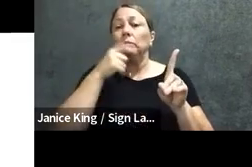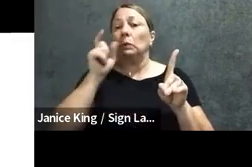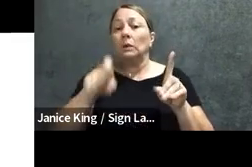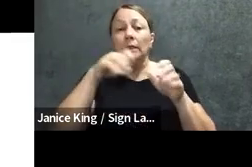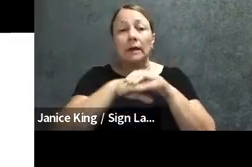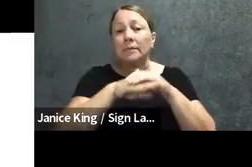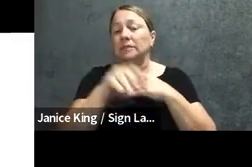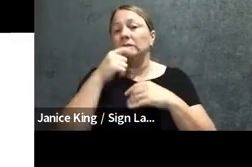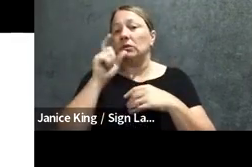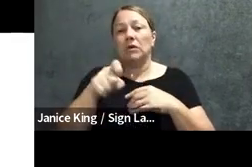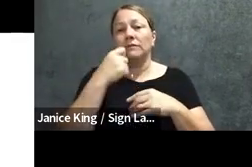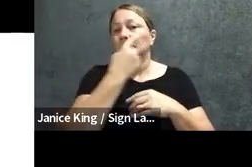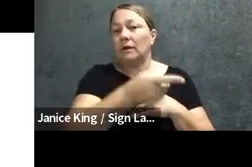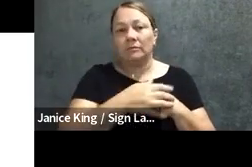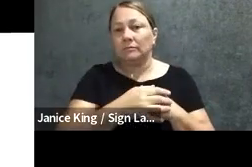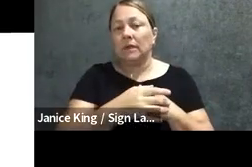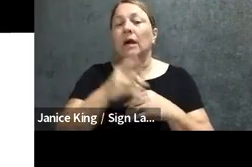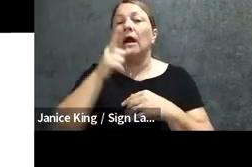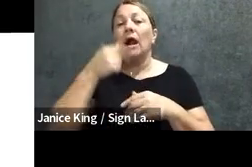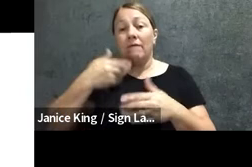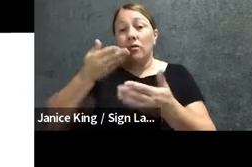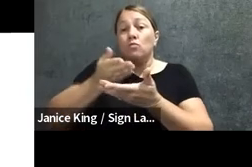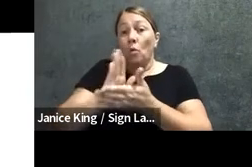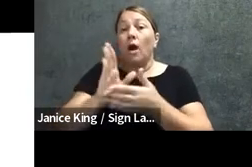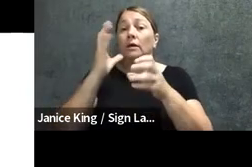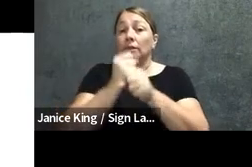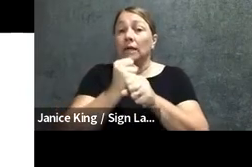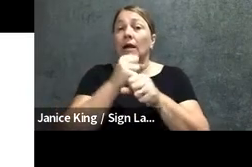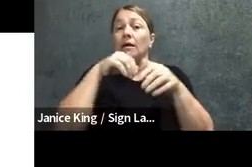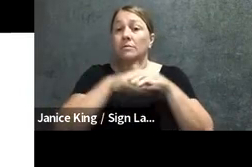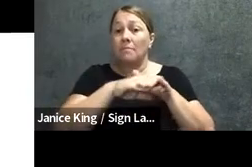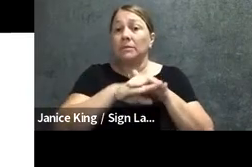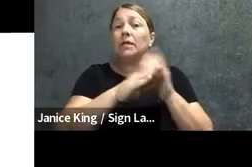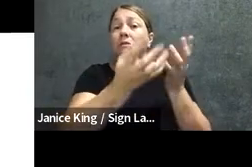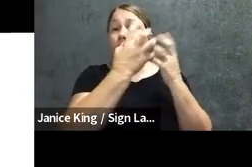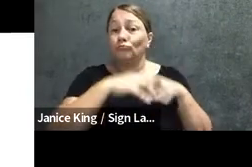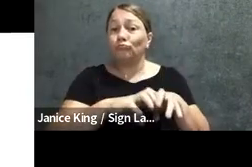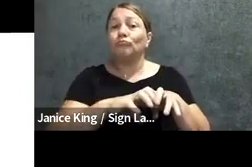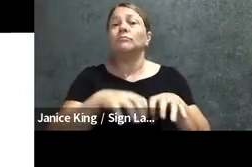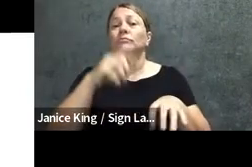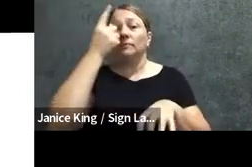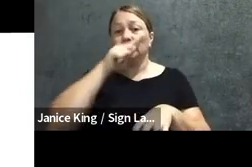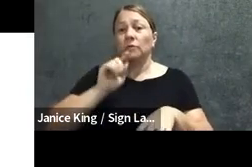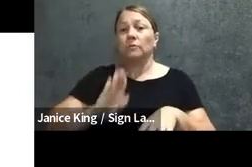They have a right to have a reasonable accommodation at the employer's expense. I have a right to be involved in an interactive process